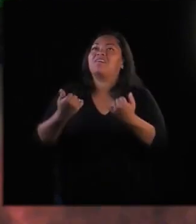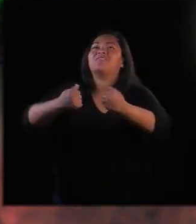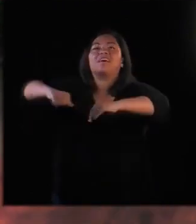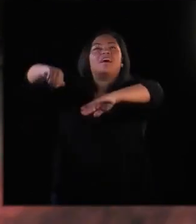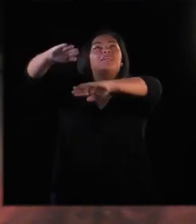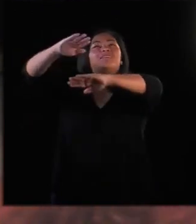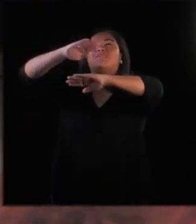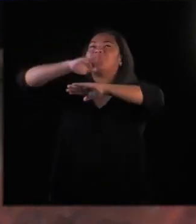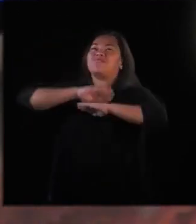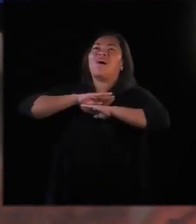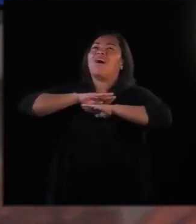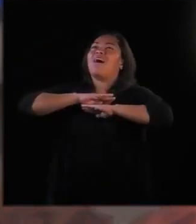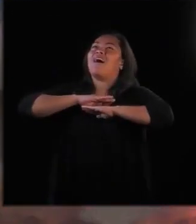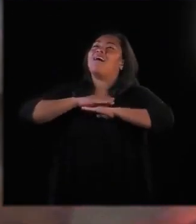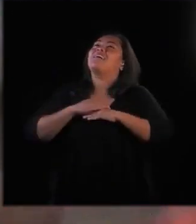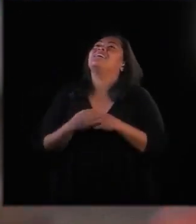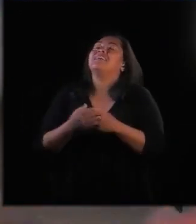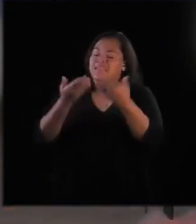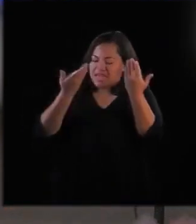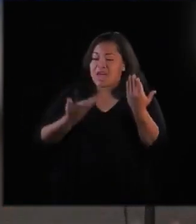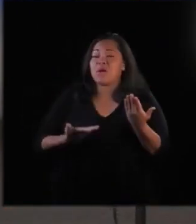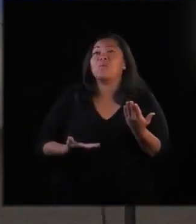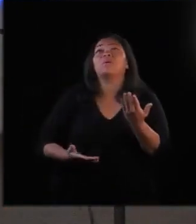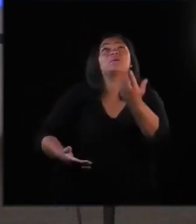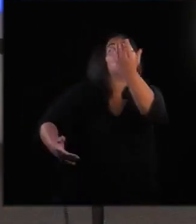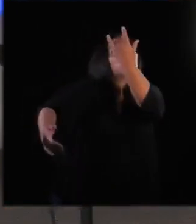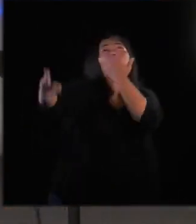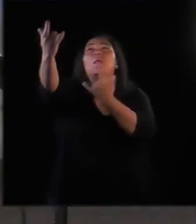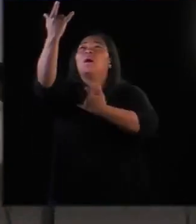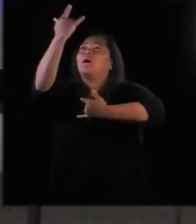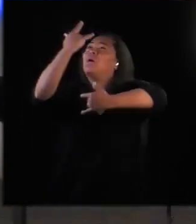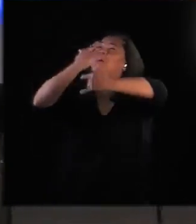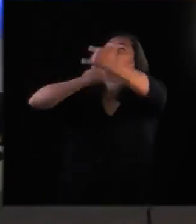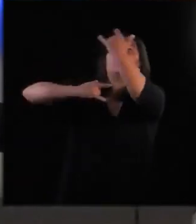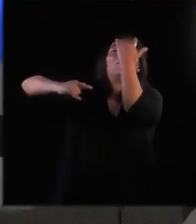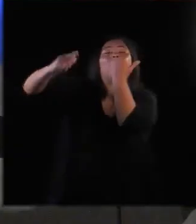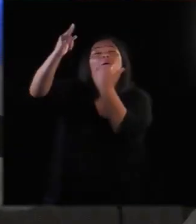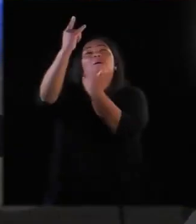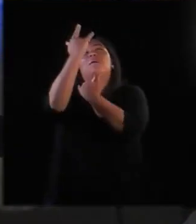is now satisfied here in your